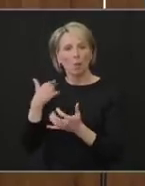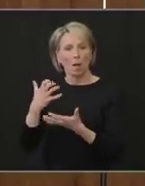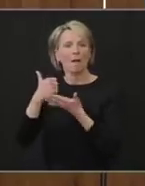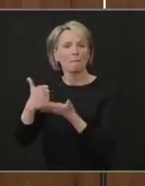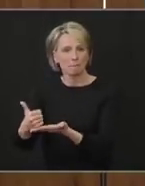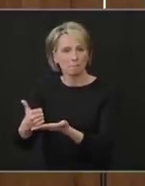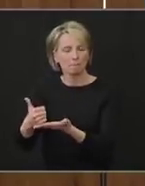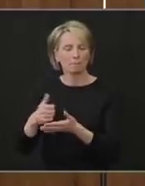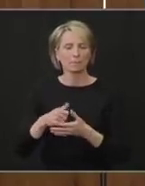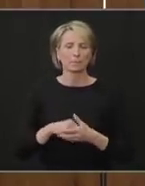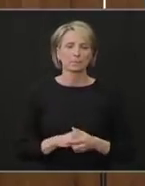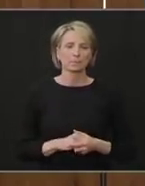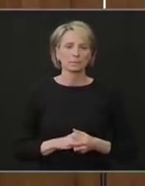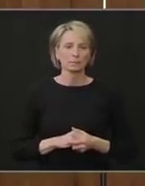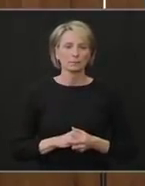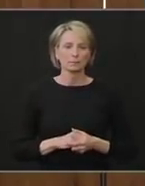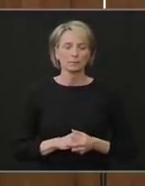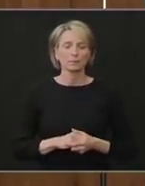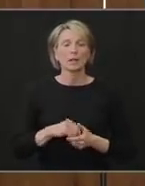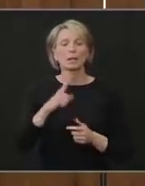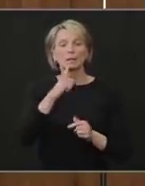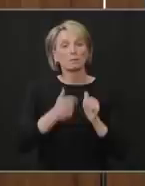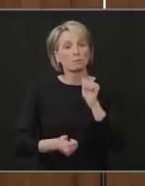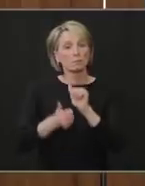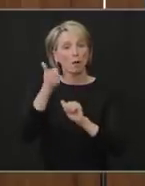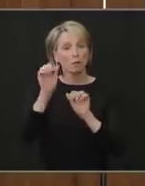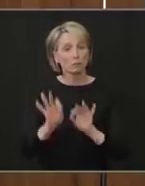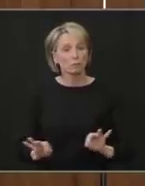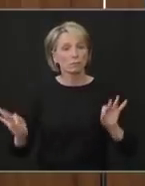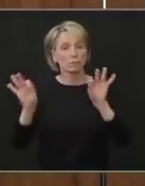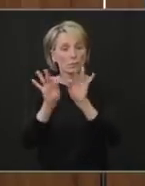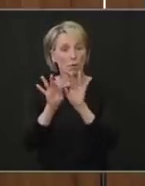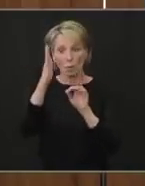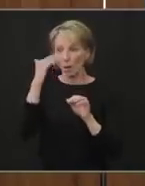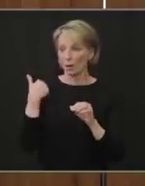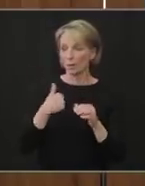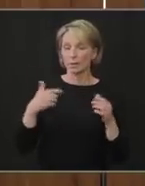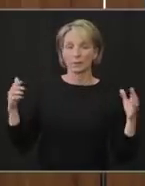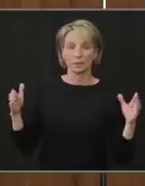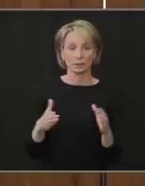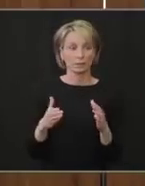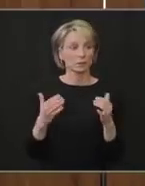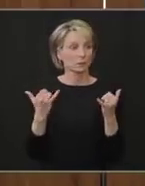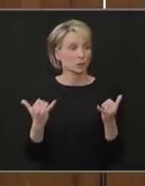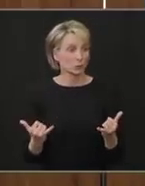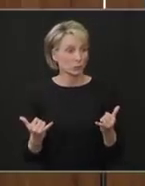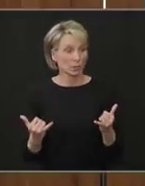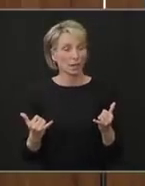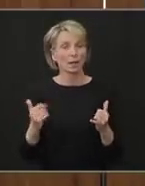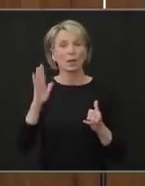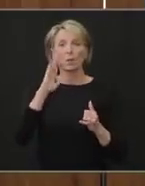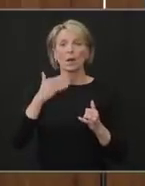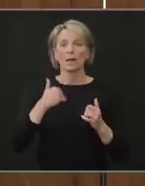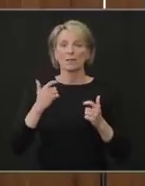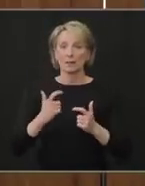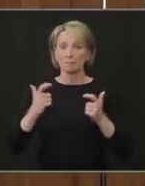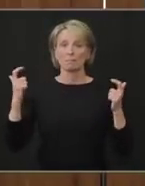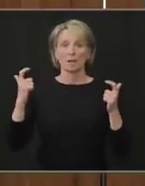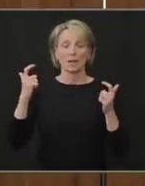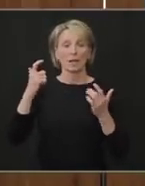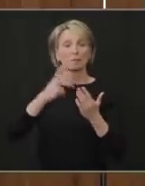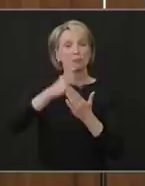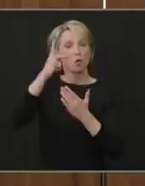Maybe most important for the reason that we're here today, a massive program of aid to